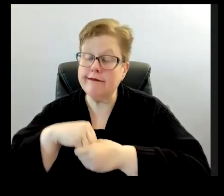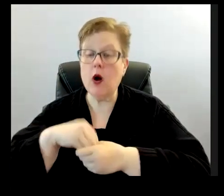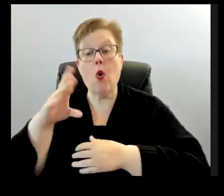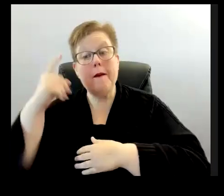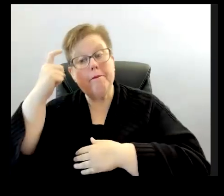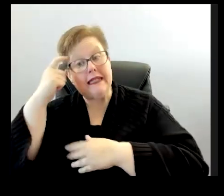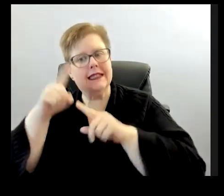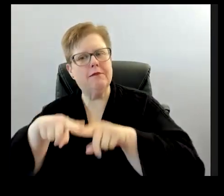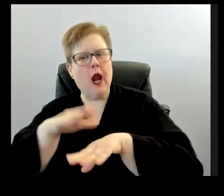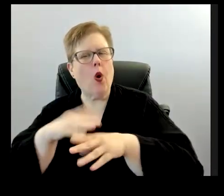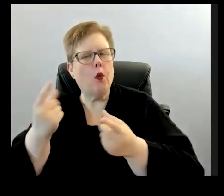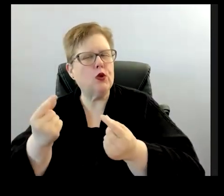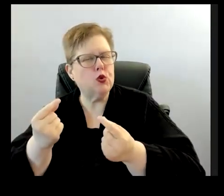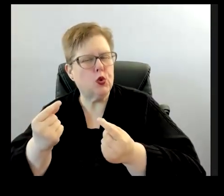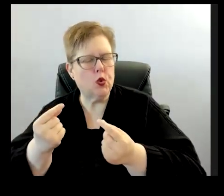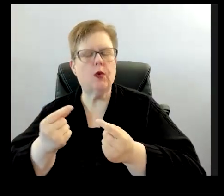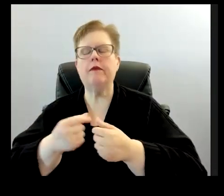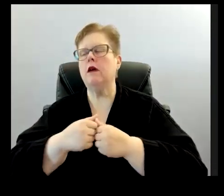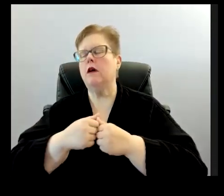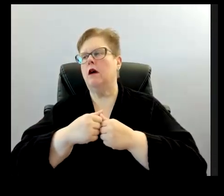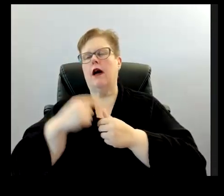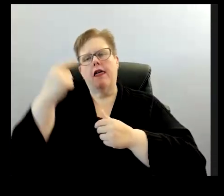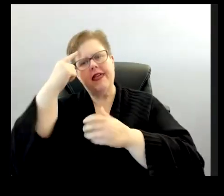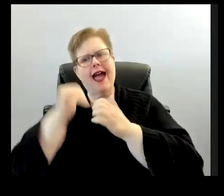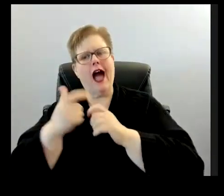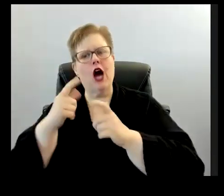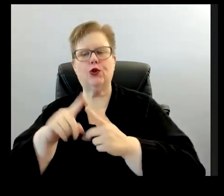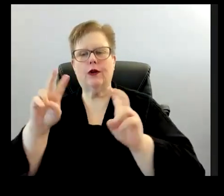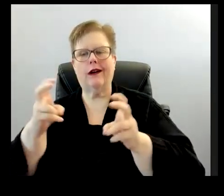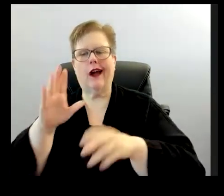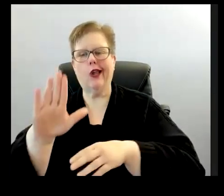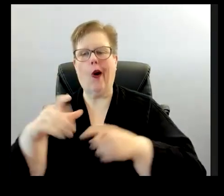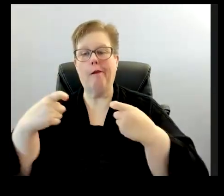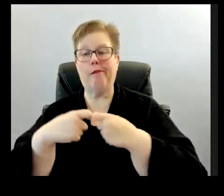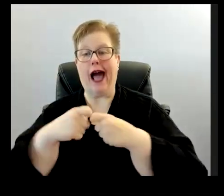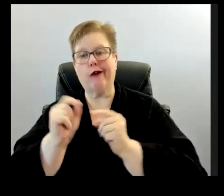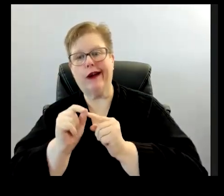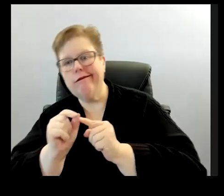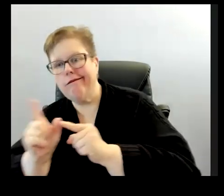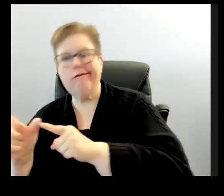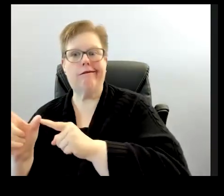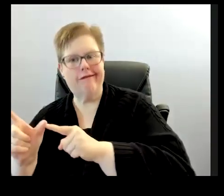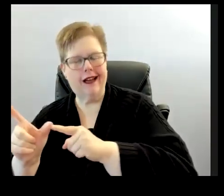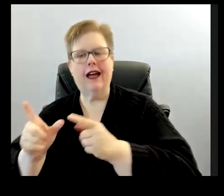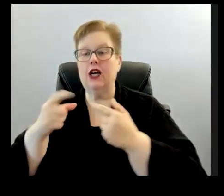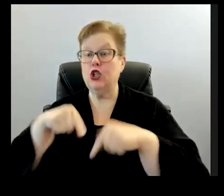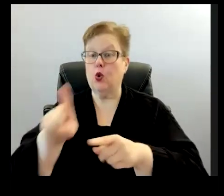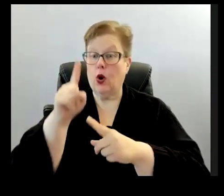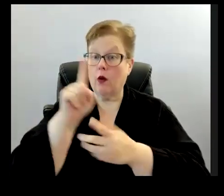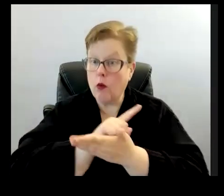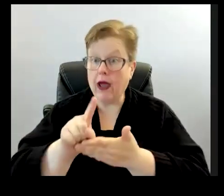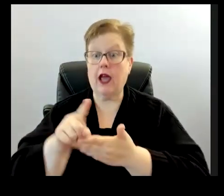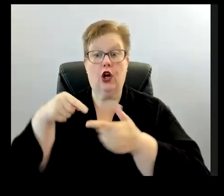mental, depending on which you do. Think about how you can recharge your battery across the week and across the month.